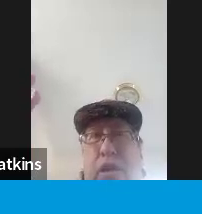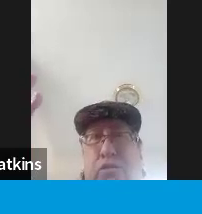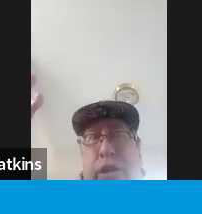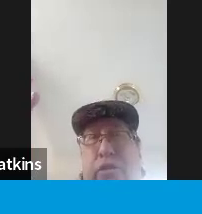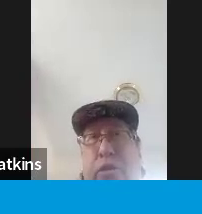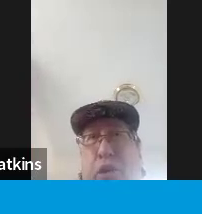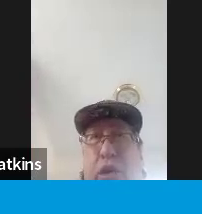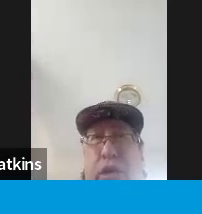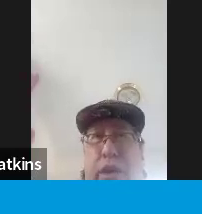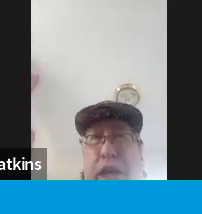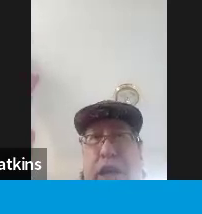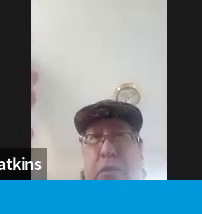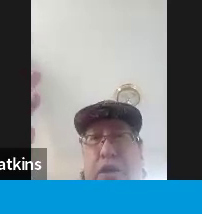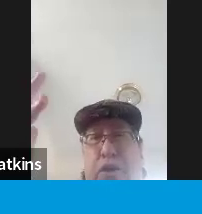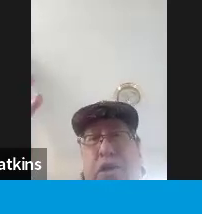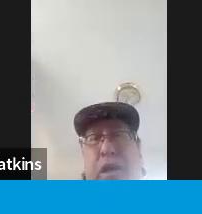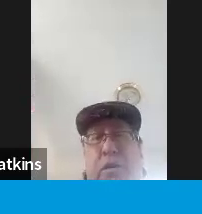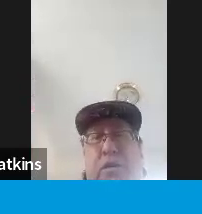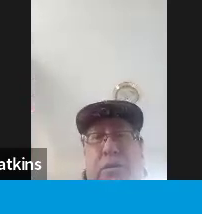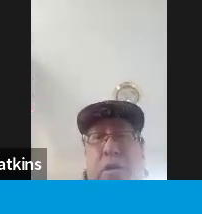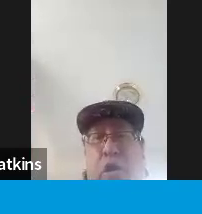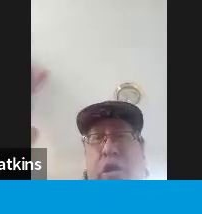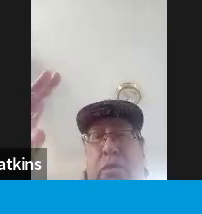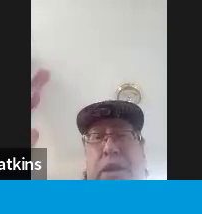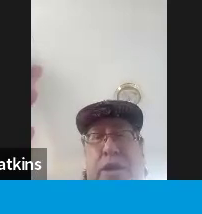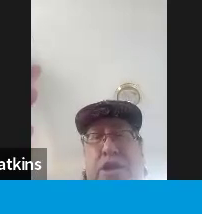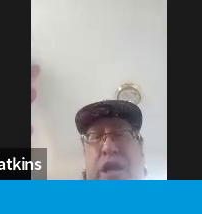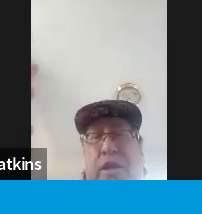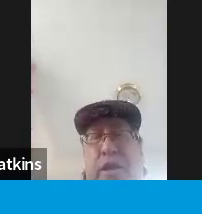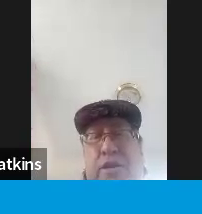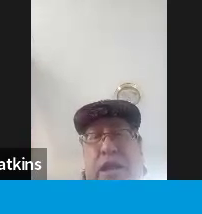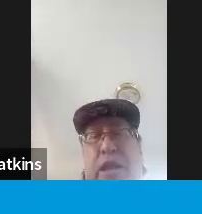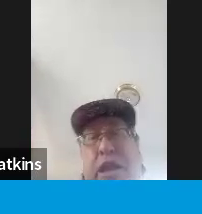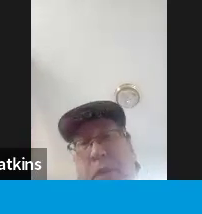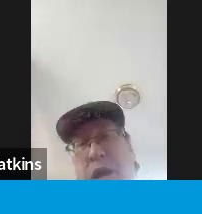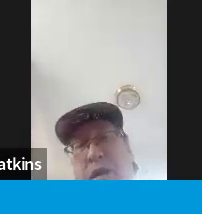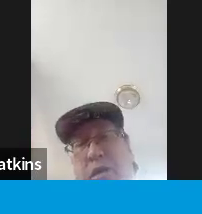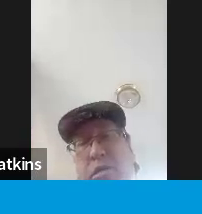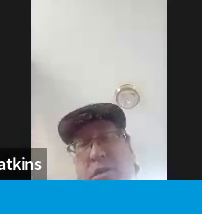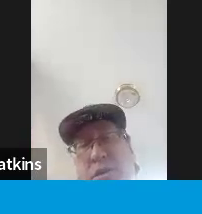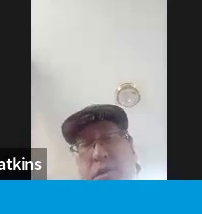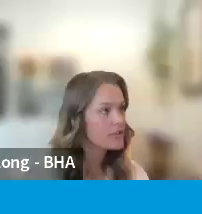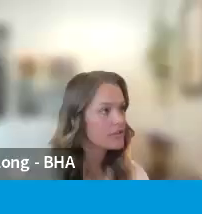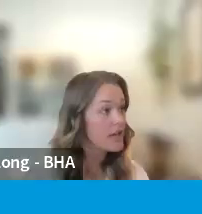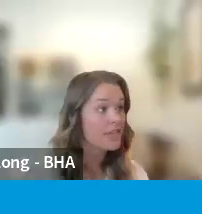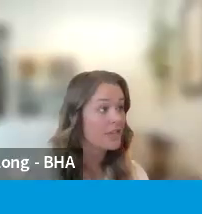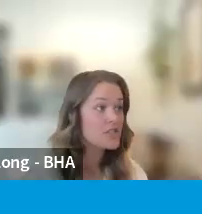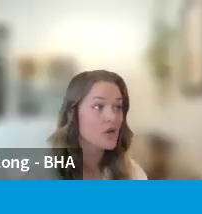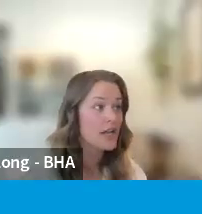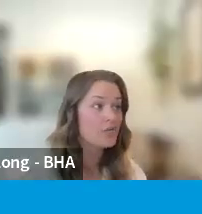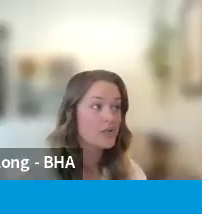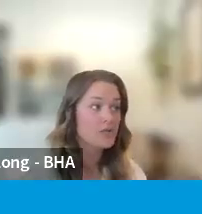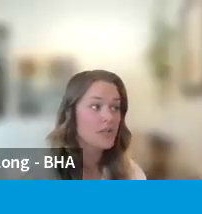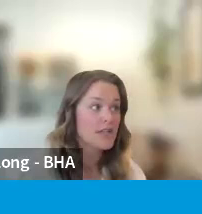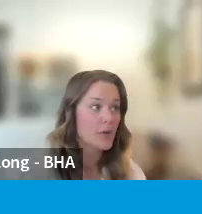to read a report than I am a newsletter or a BHAAC email. Absolutely. And I think